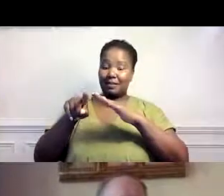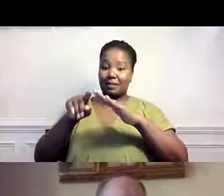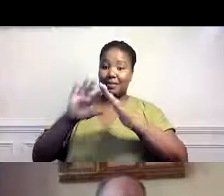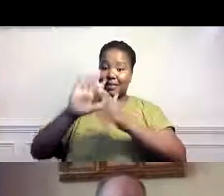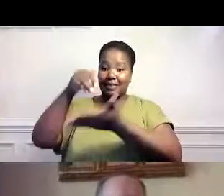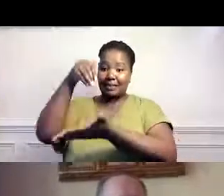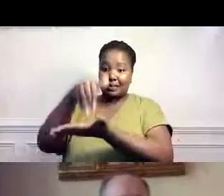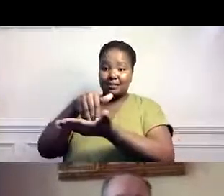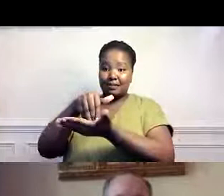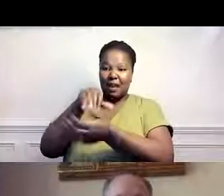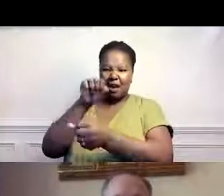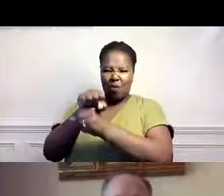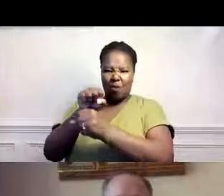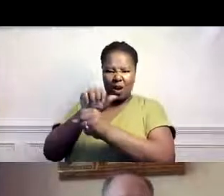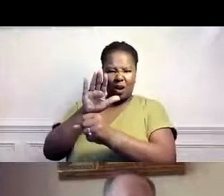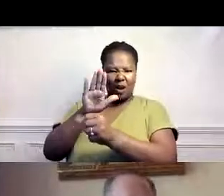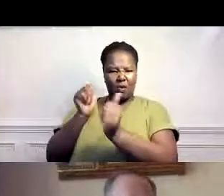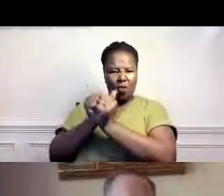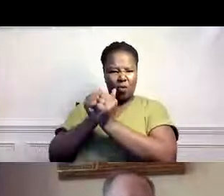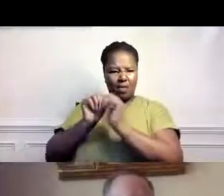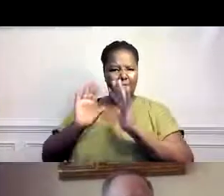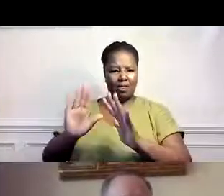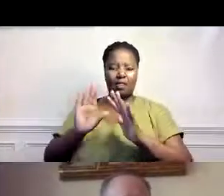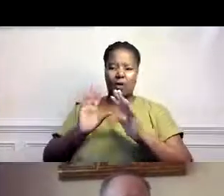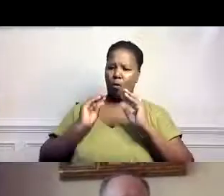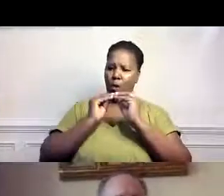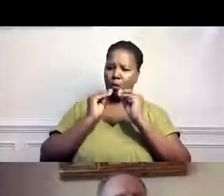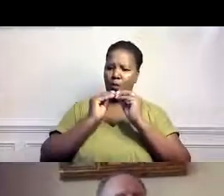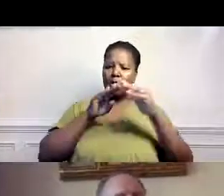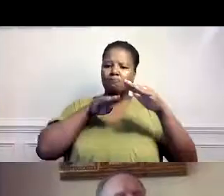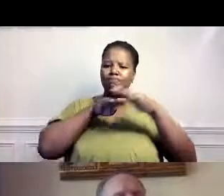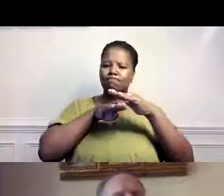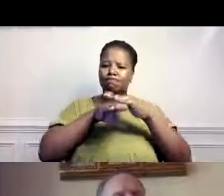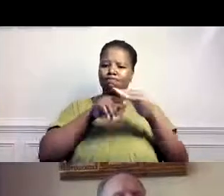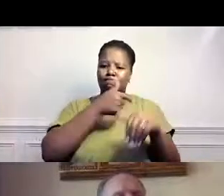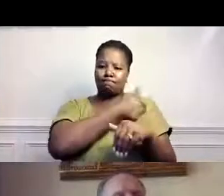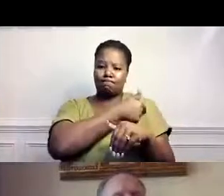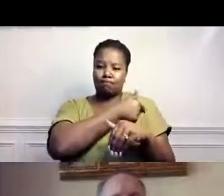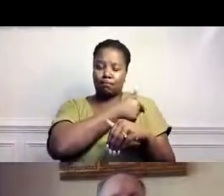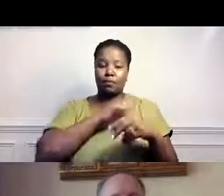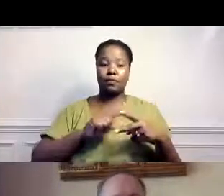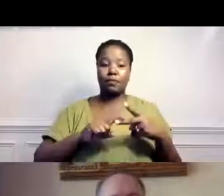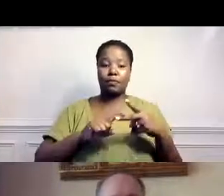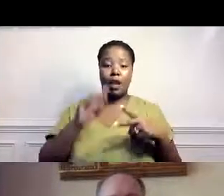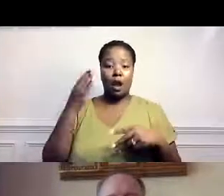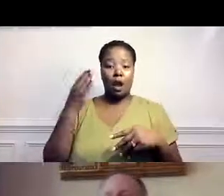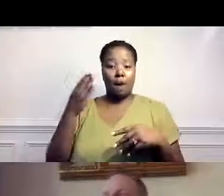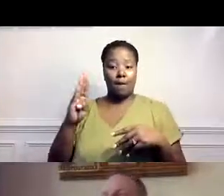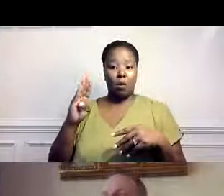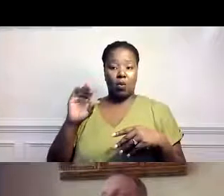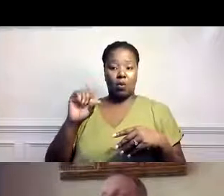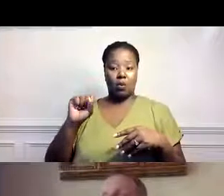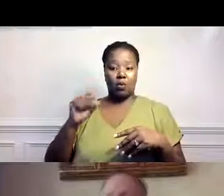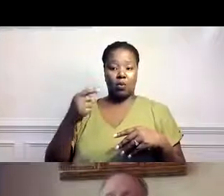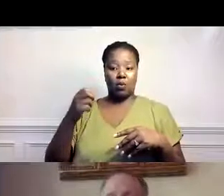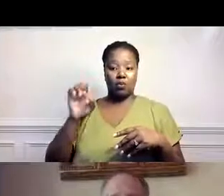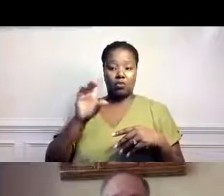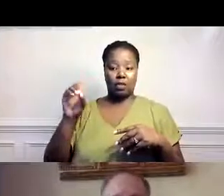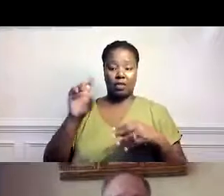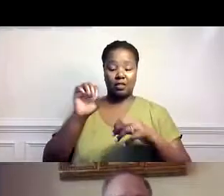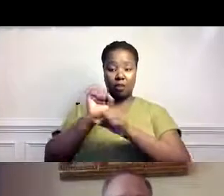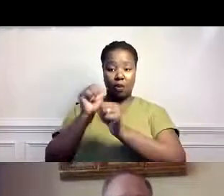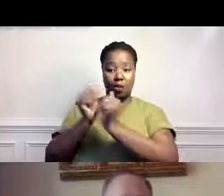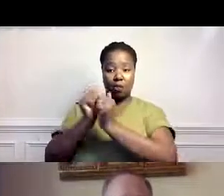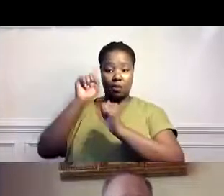collaborating wherever possible to increase vaccination access. Blue Shield, who's working with the state to create a network